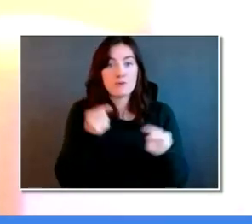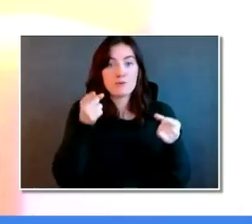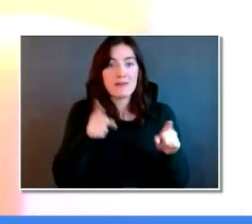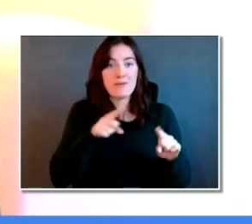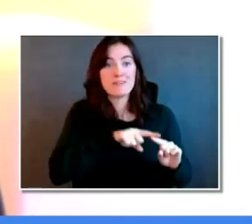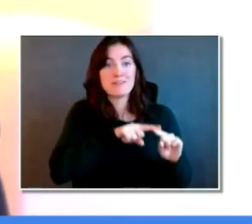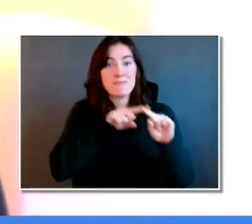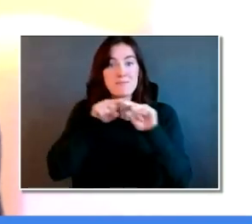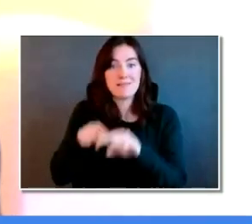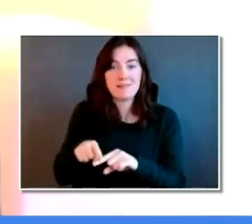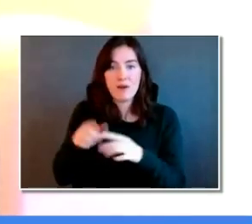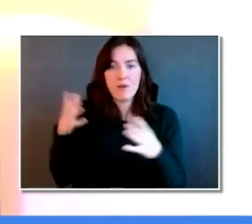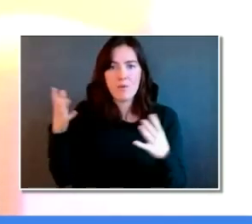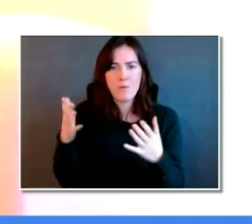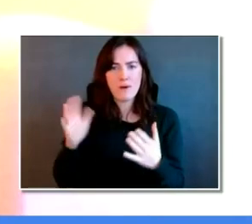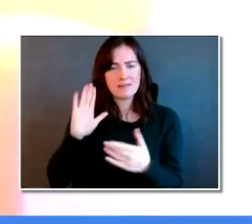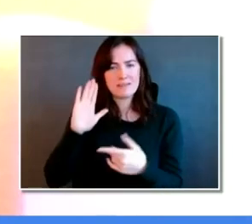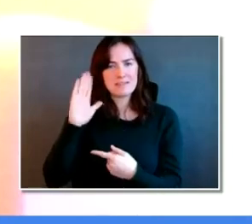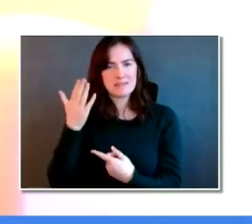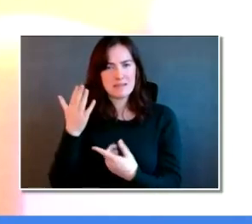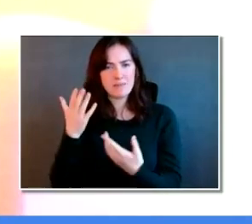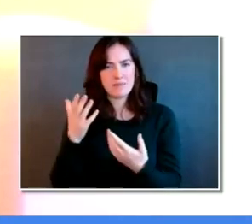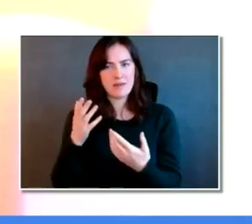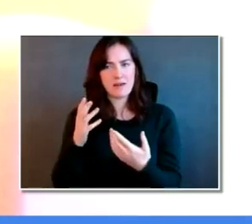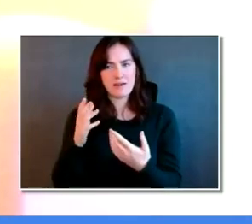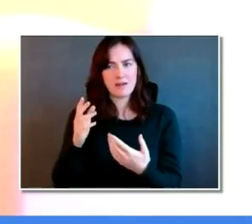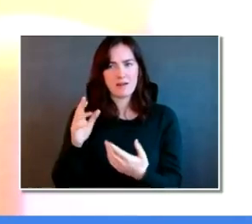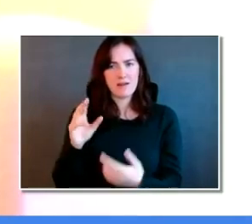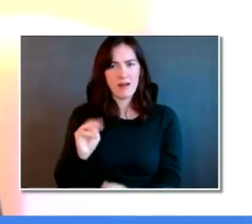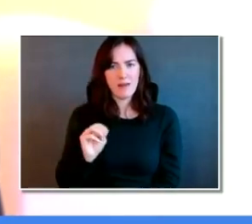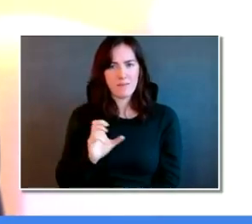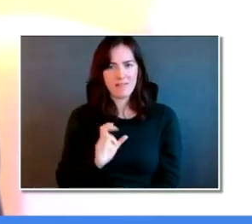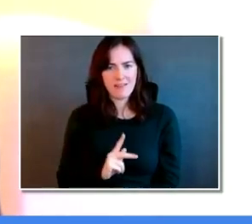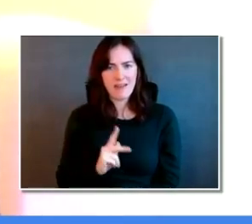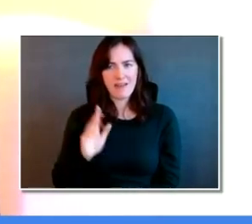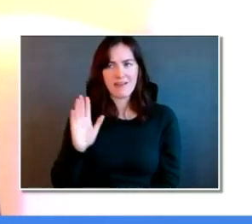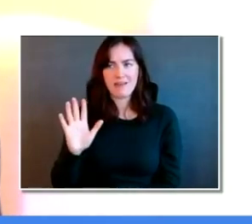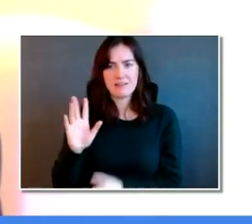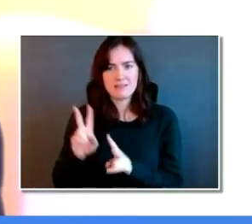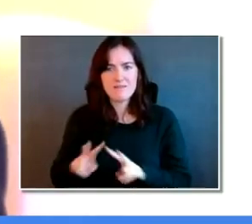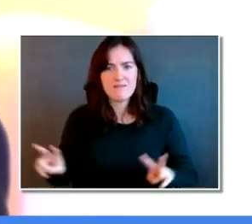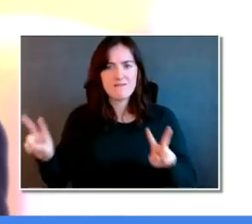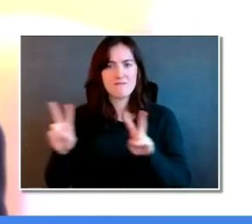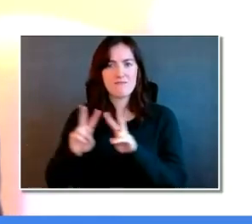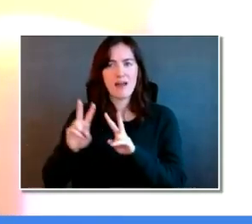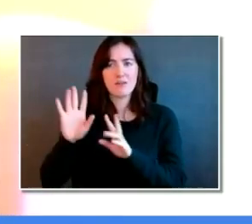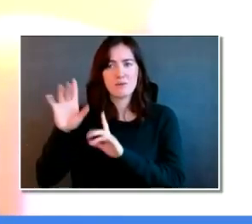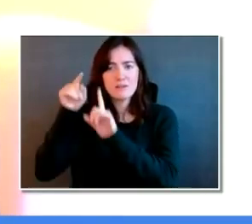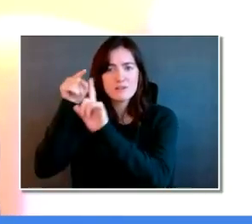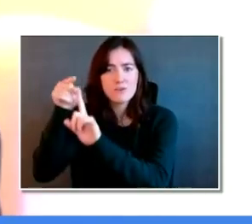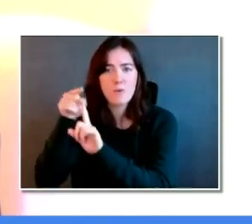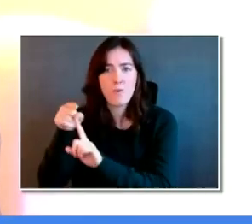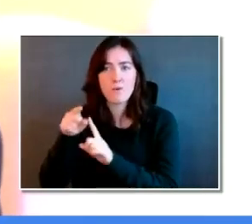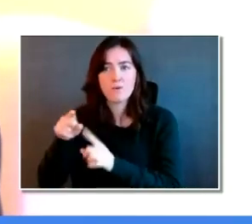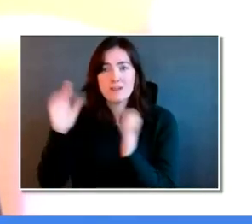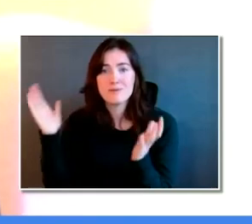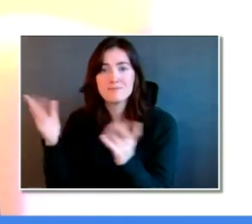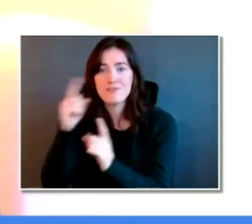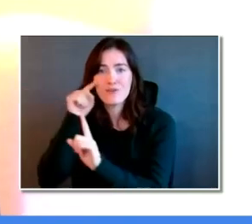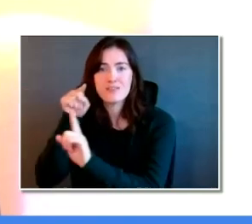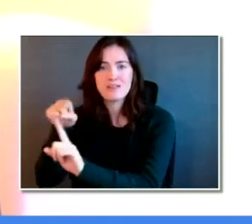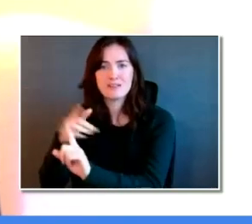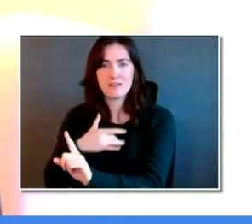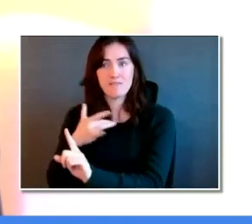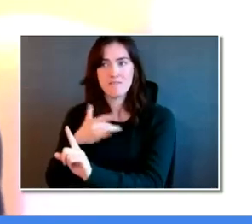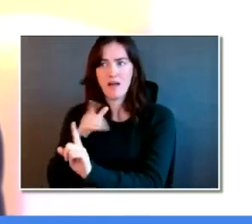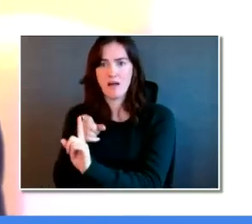very values and principles that Dr. King had been pushing for. Just a few years earlier, it actually seemed